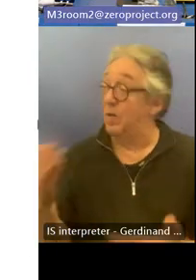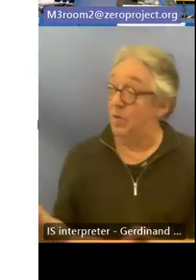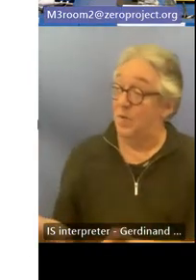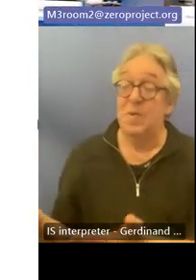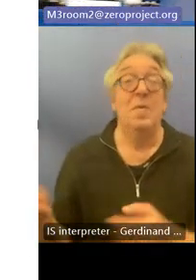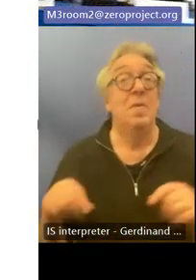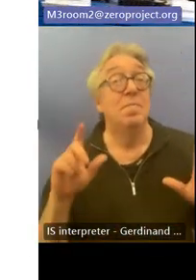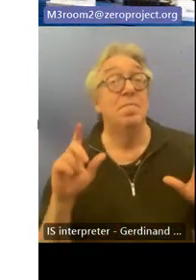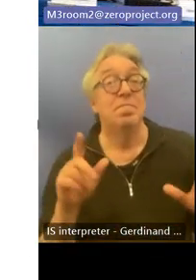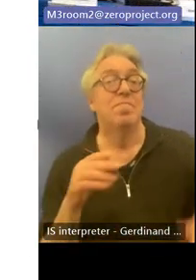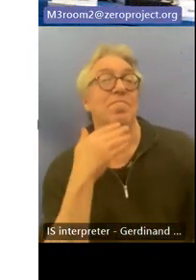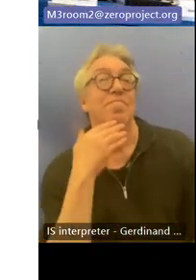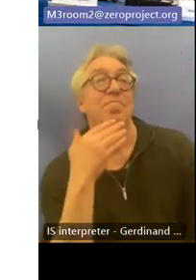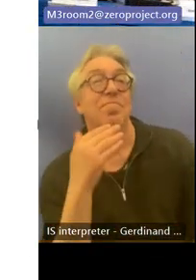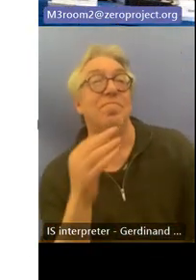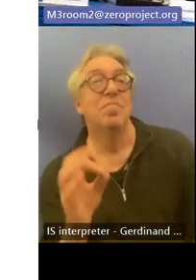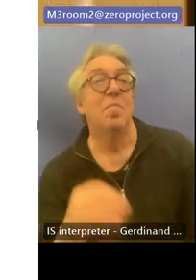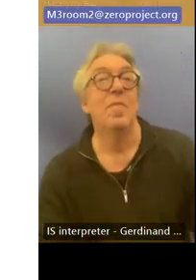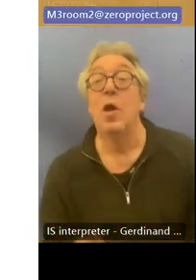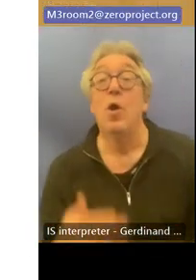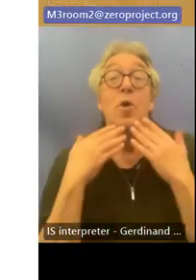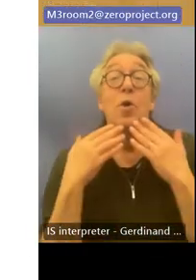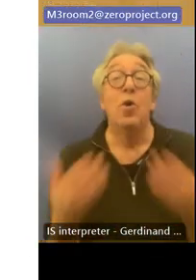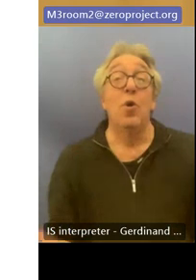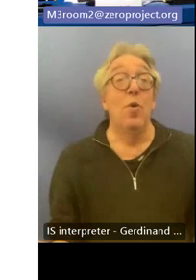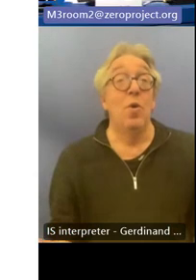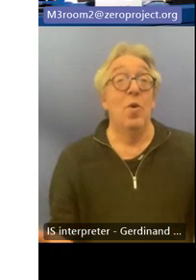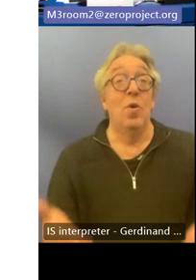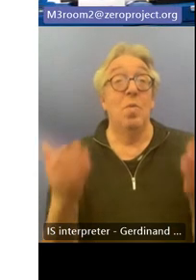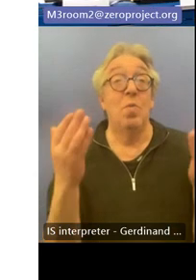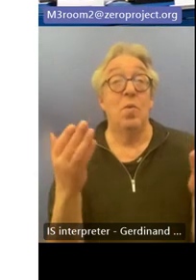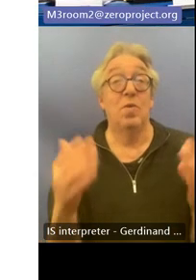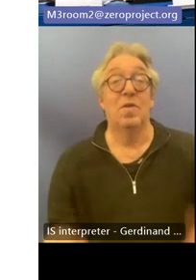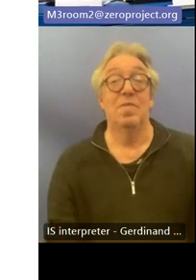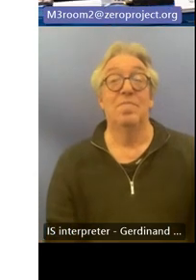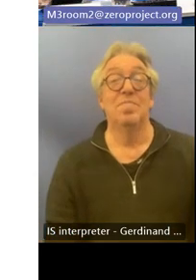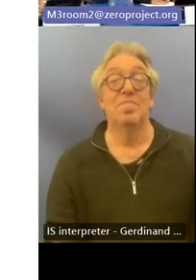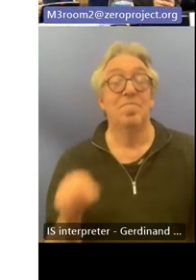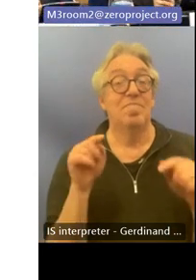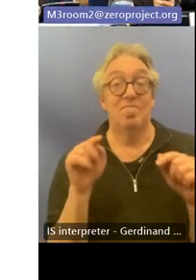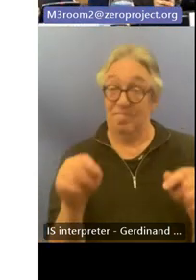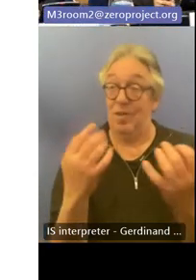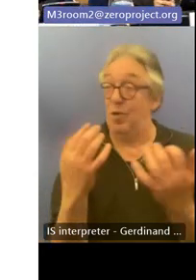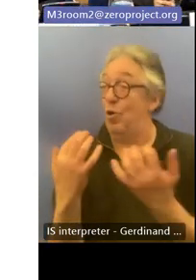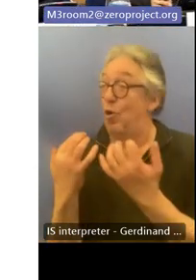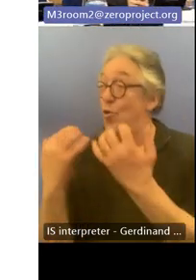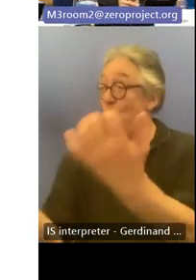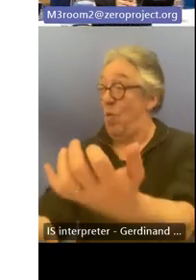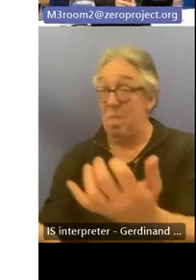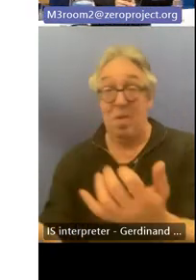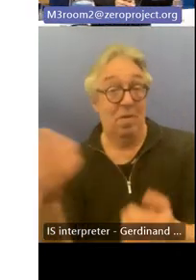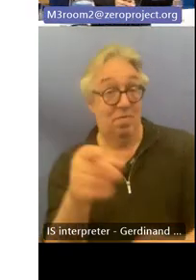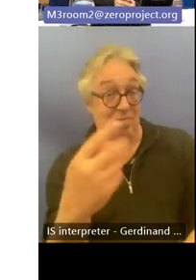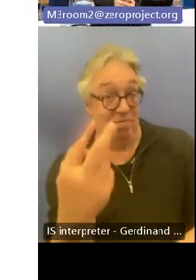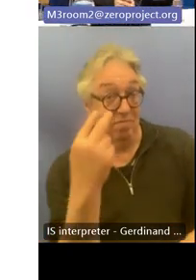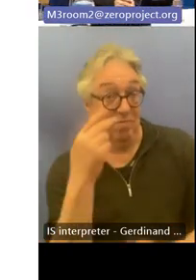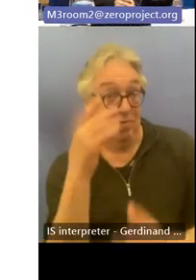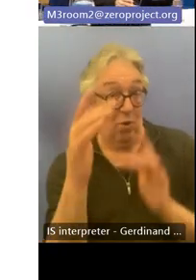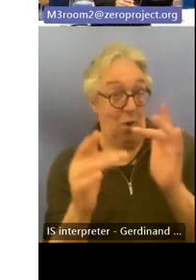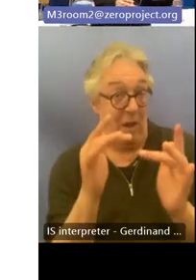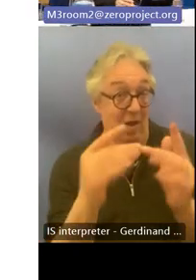Thank you, Bernard. Yeah, good morning, ladies and gentlemen in this conference room and those watching online.